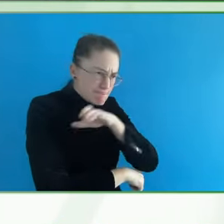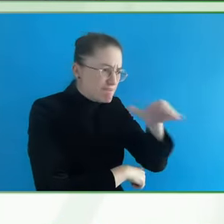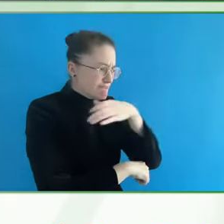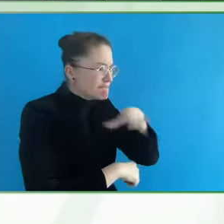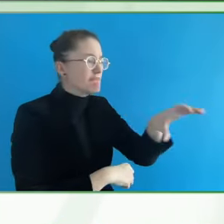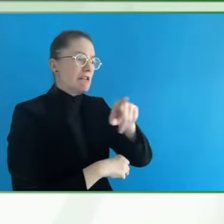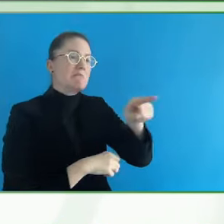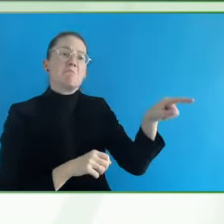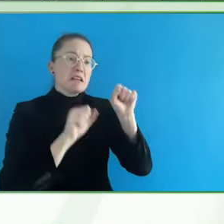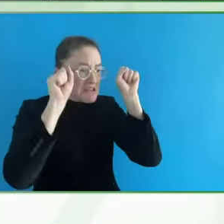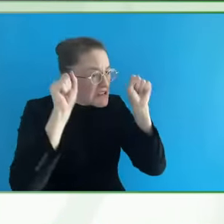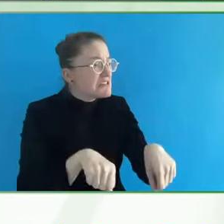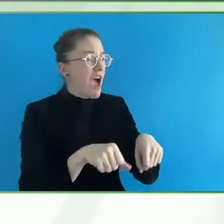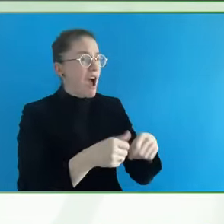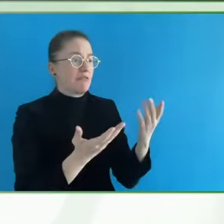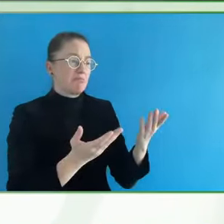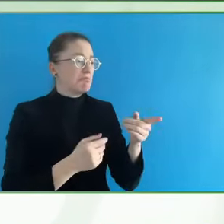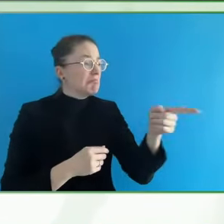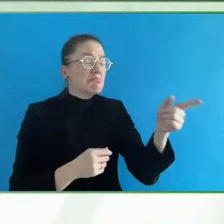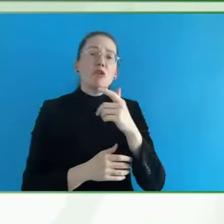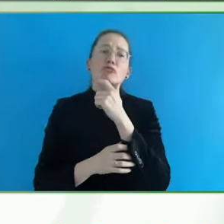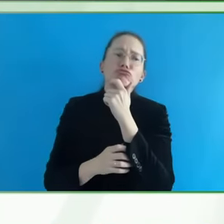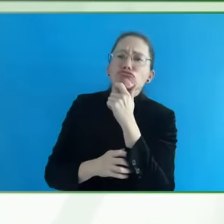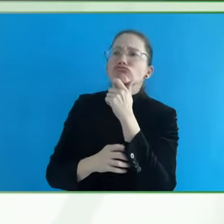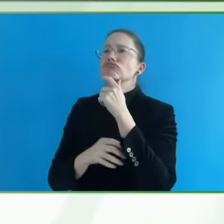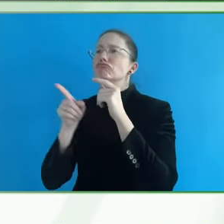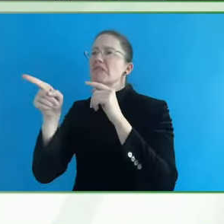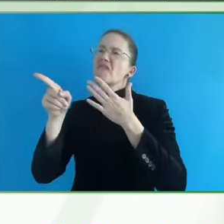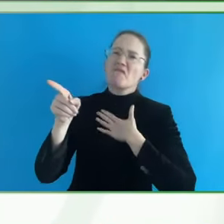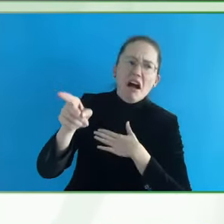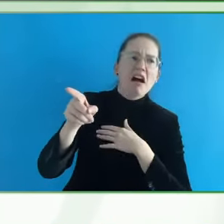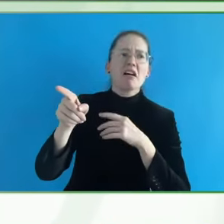of their own activities.